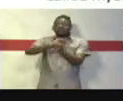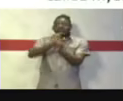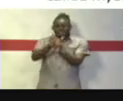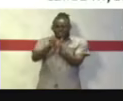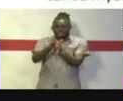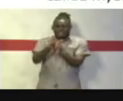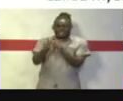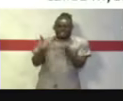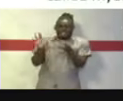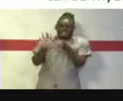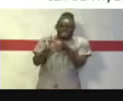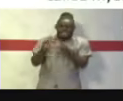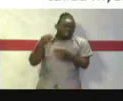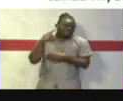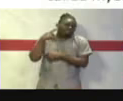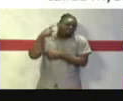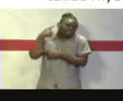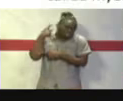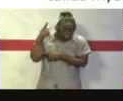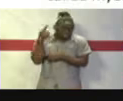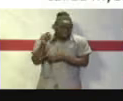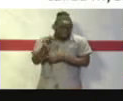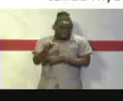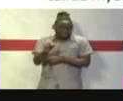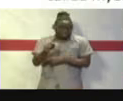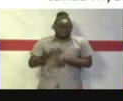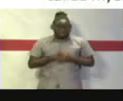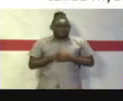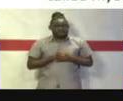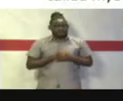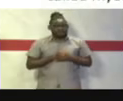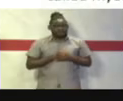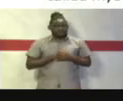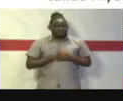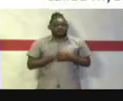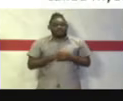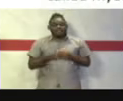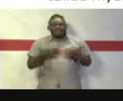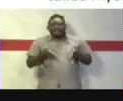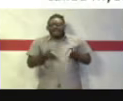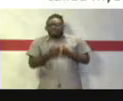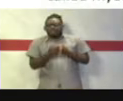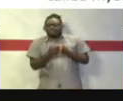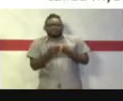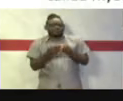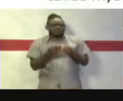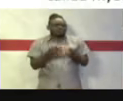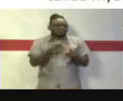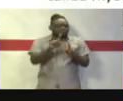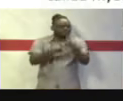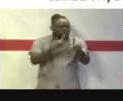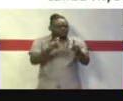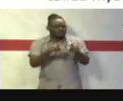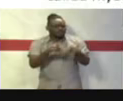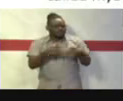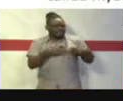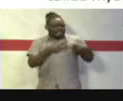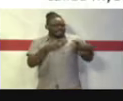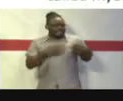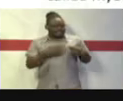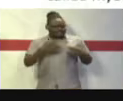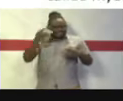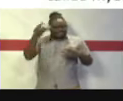And this is a question that we have been asked a lot, COVID-19 and heart disease. COVID-19 can damage your heart